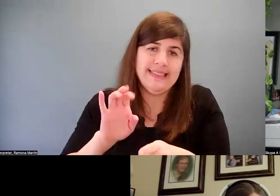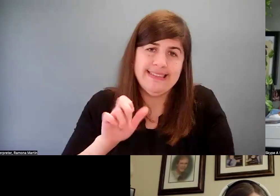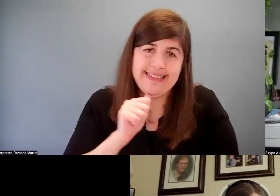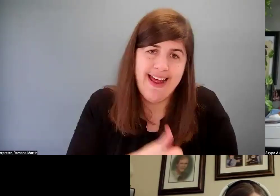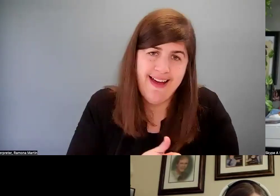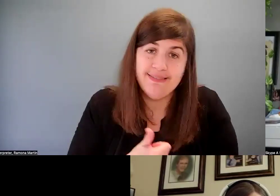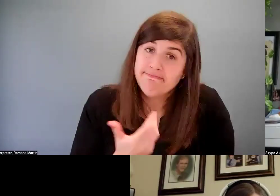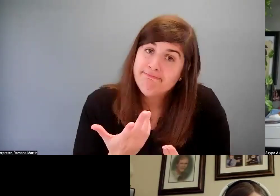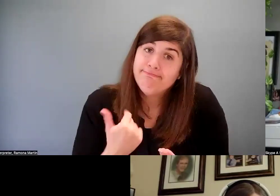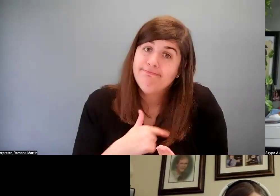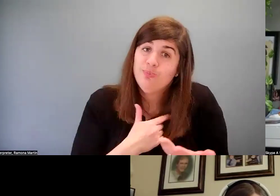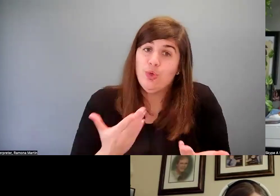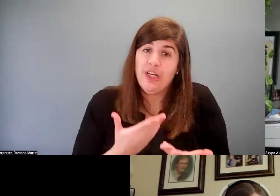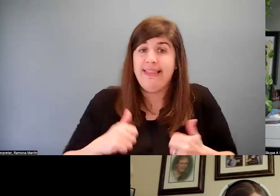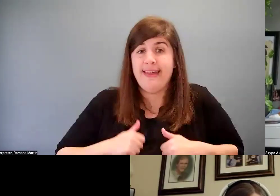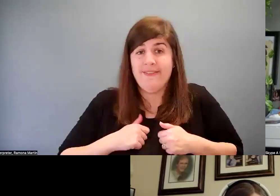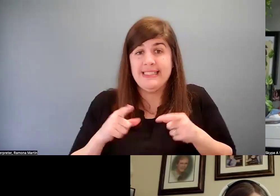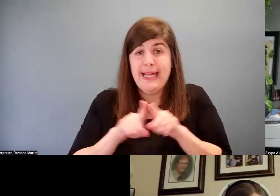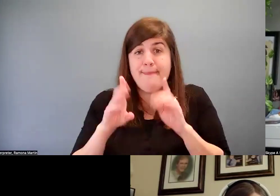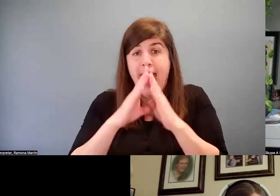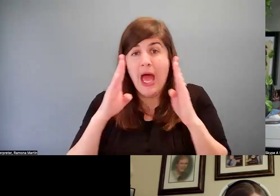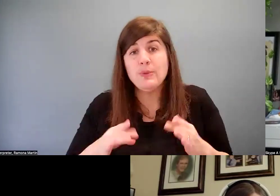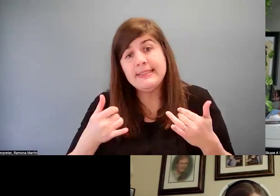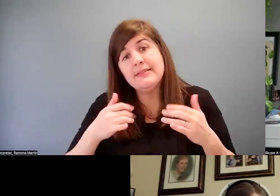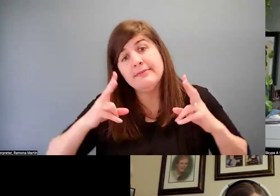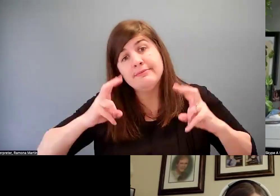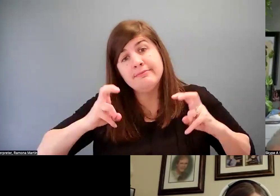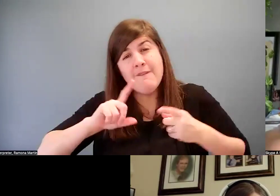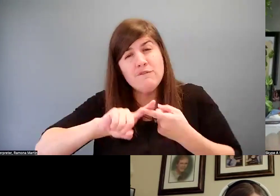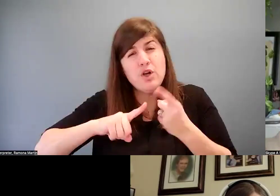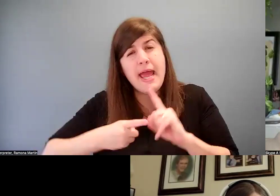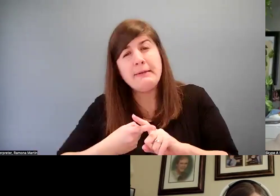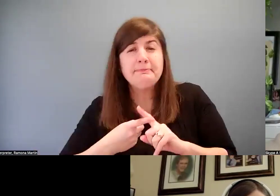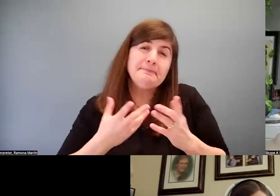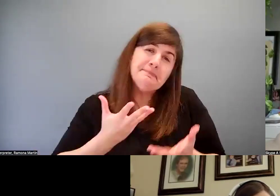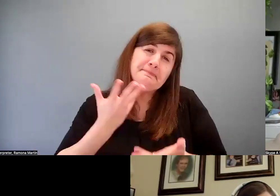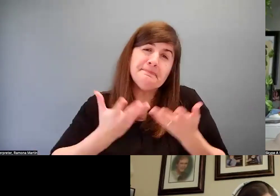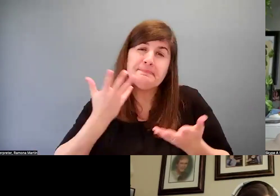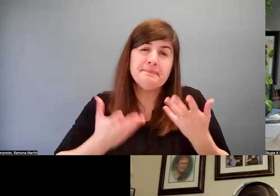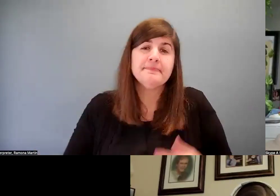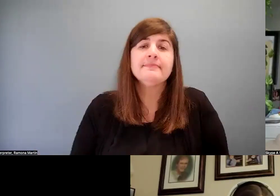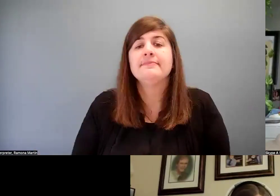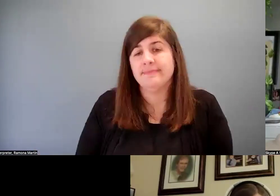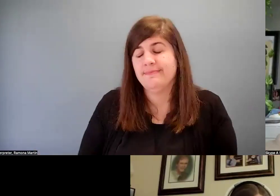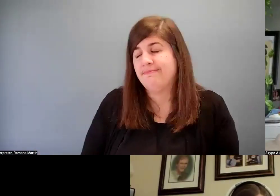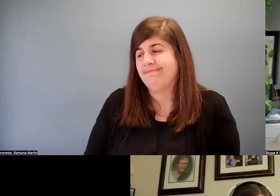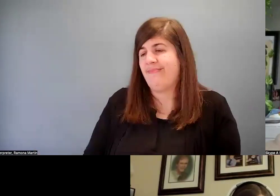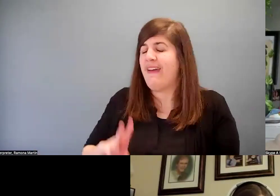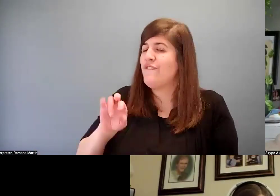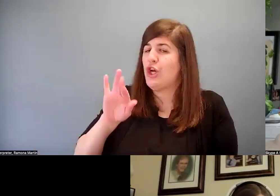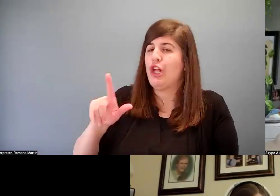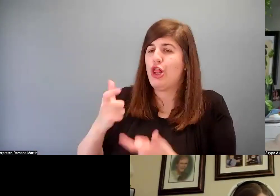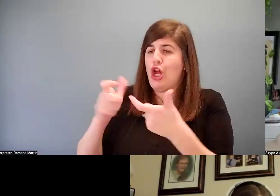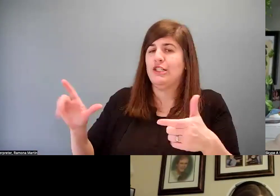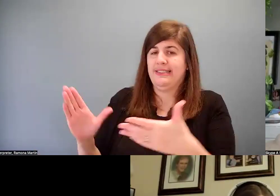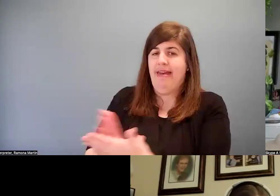here we are, we live in the same house. So friends, sort of. Um, There's Good. also a very wide scale of